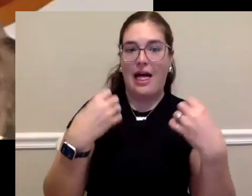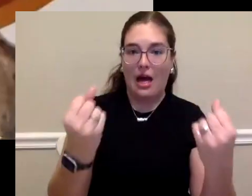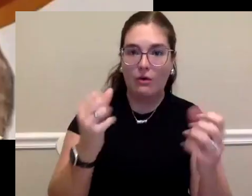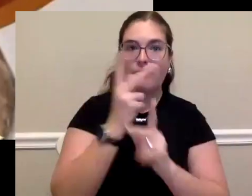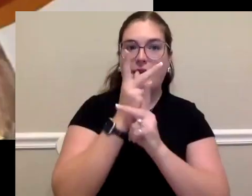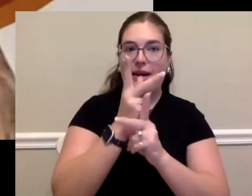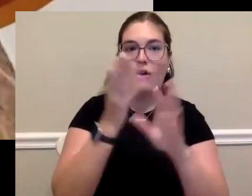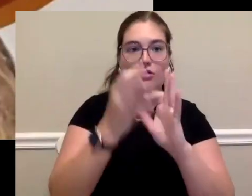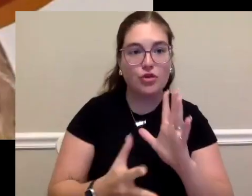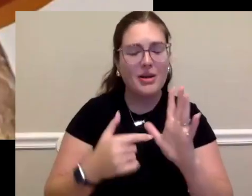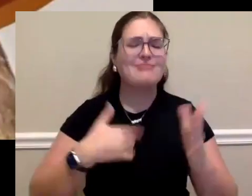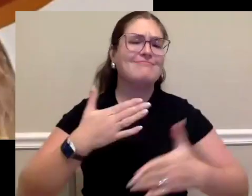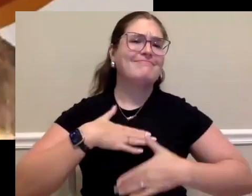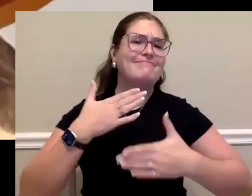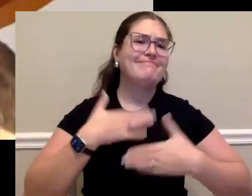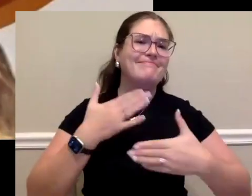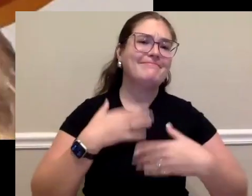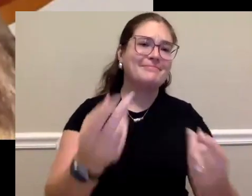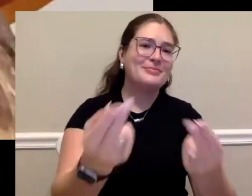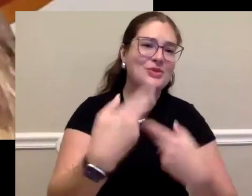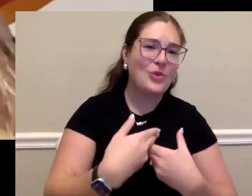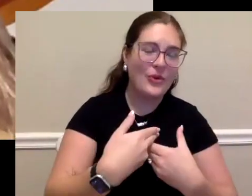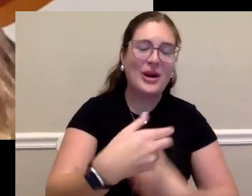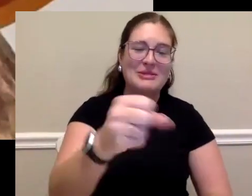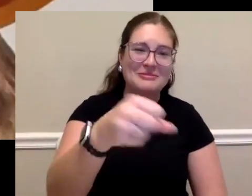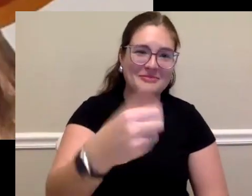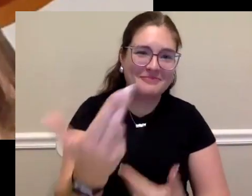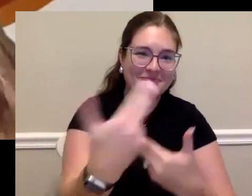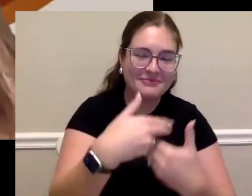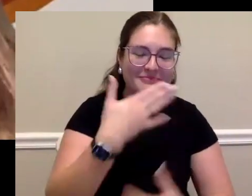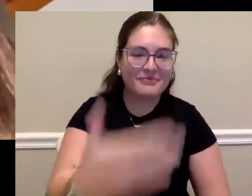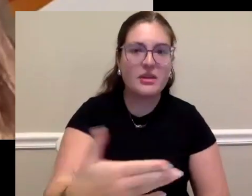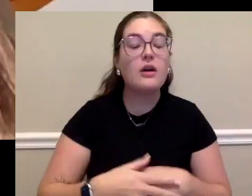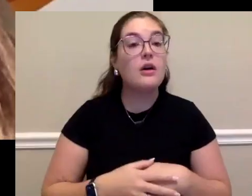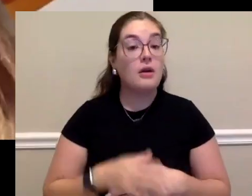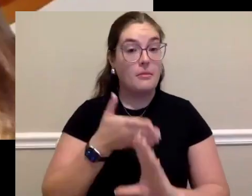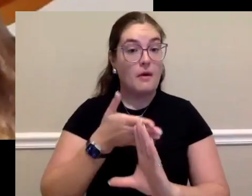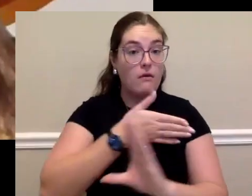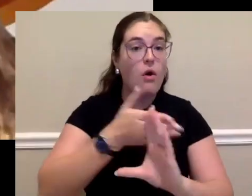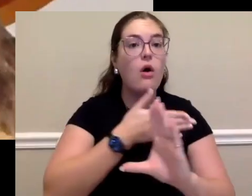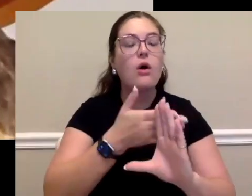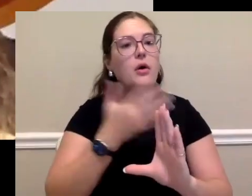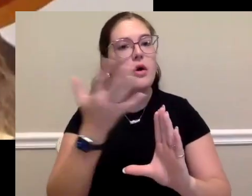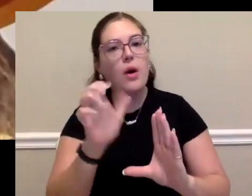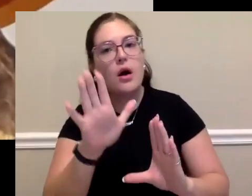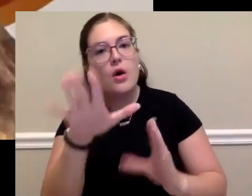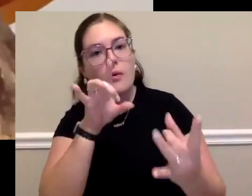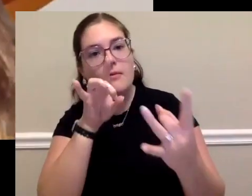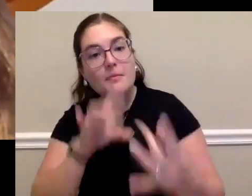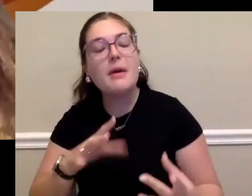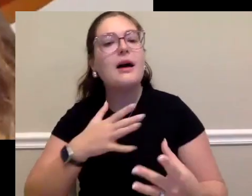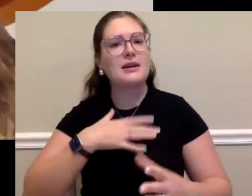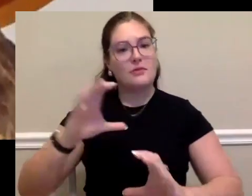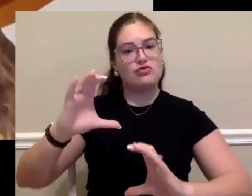have joined us today. We really are. Before we start, we want to hear from you. So please feel free to drop